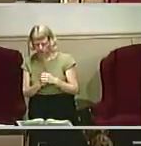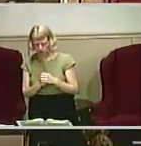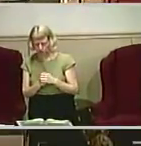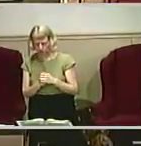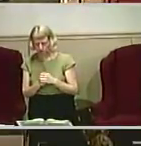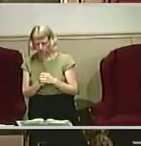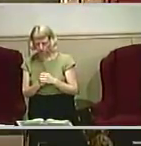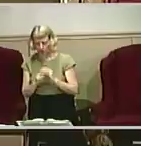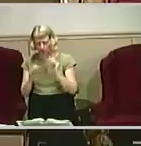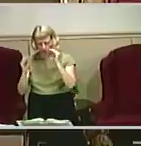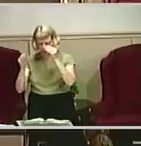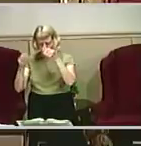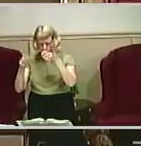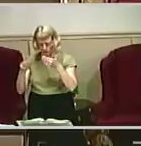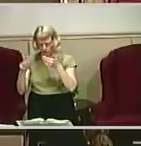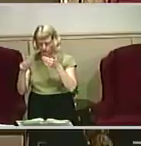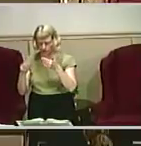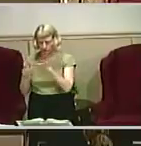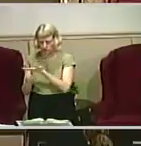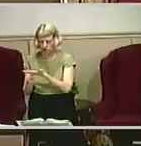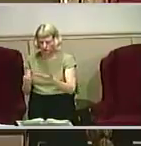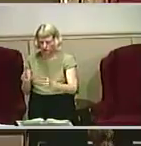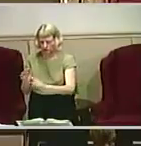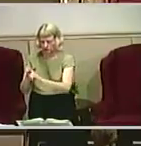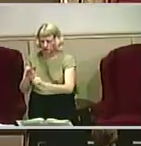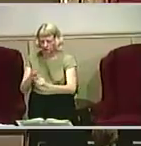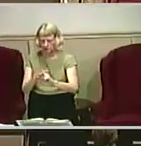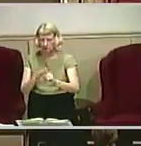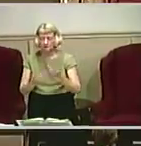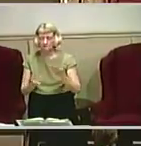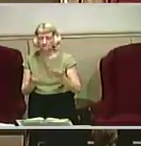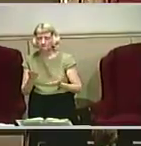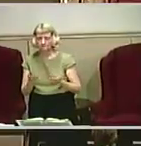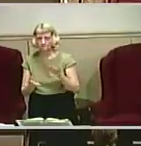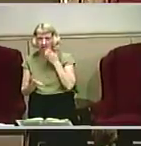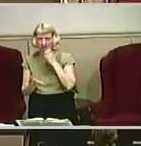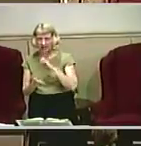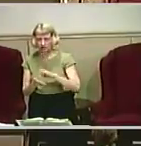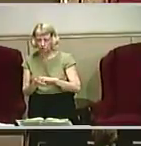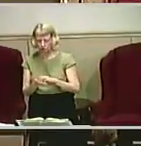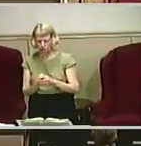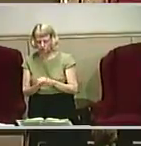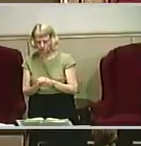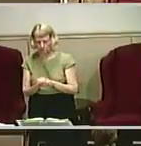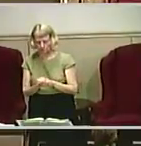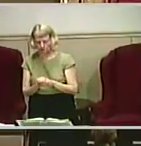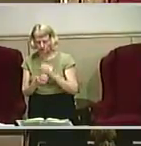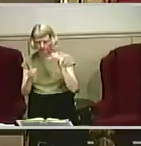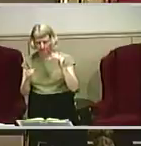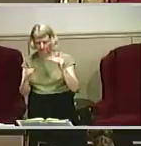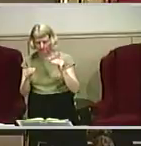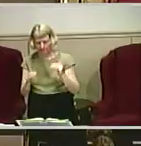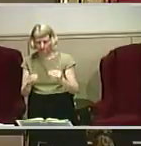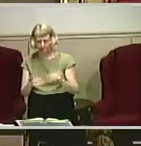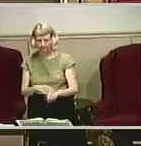Close it to anything that comes into our life that maybe is evil. And then there's